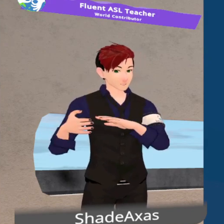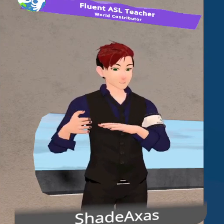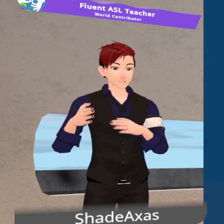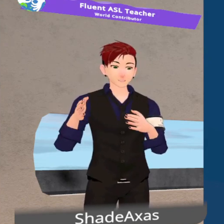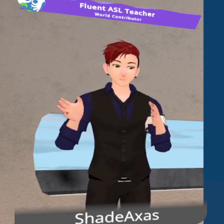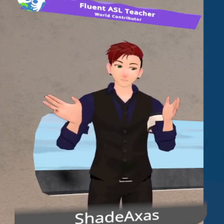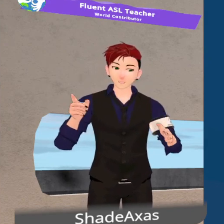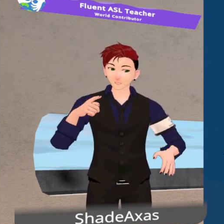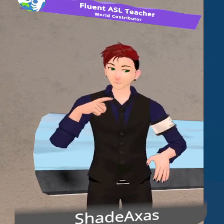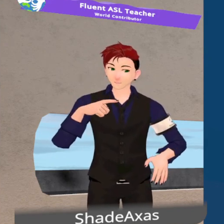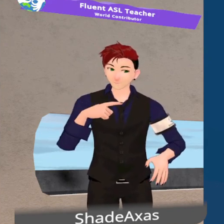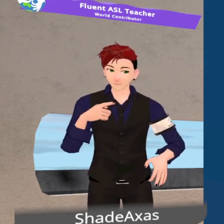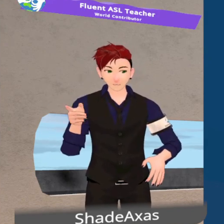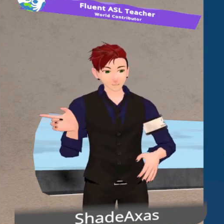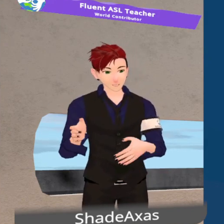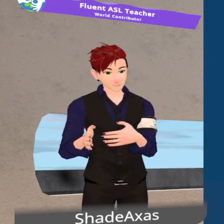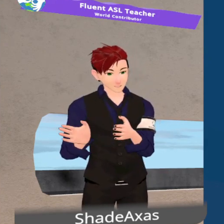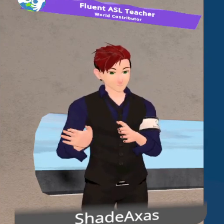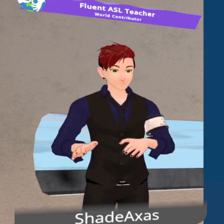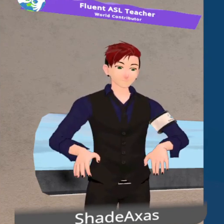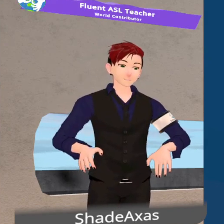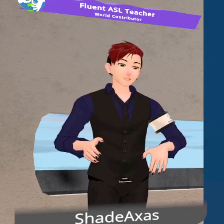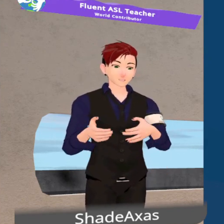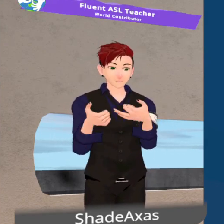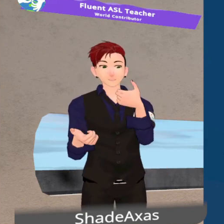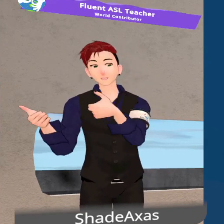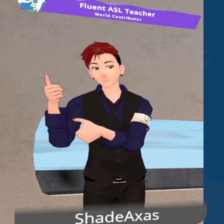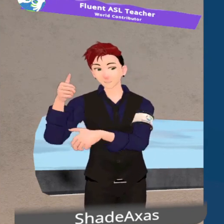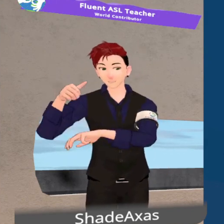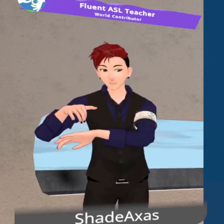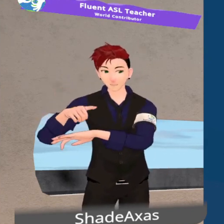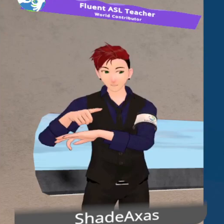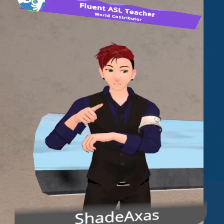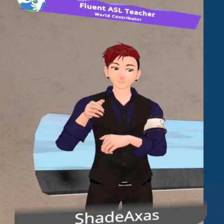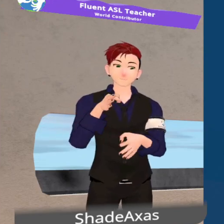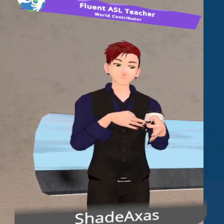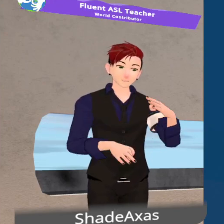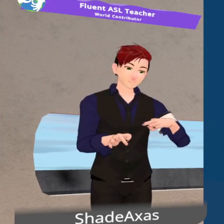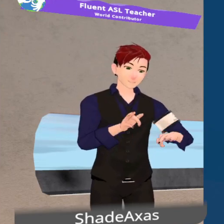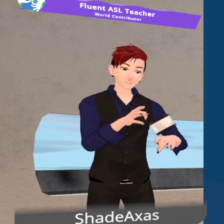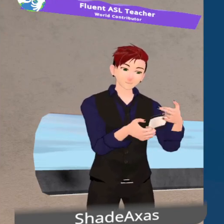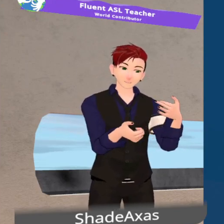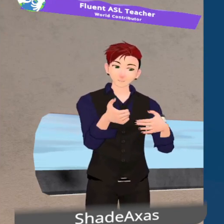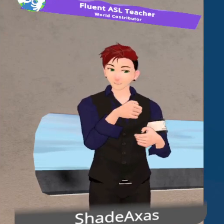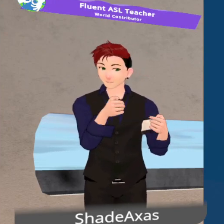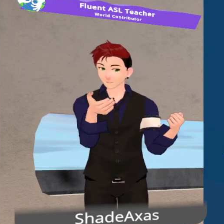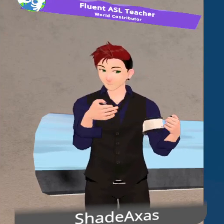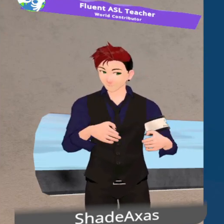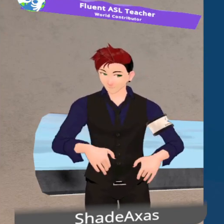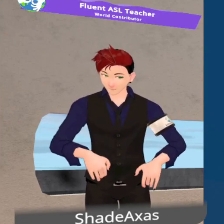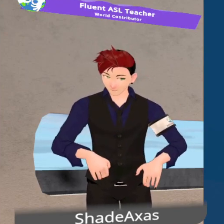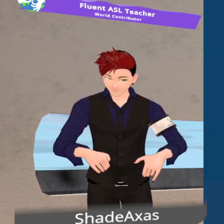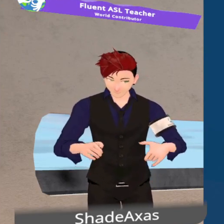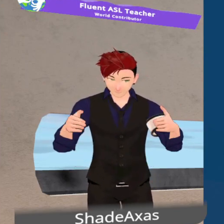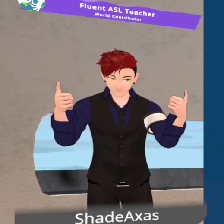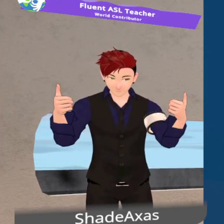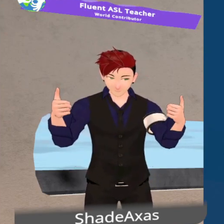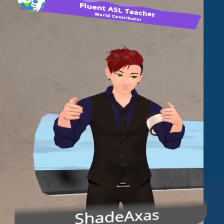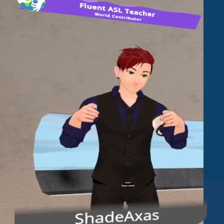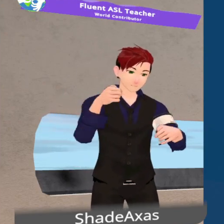in the community who are generally hearing. So I will be prioritizing the English instead of prioritizing the